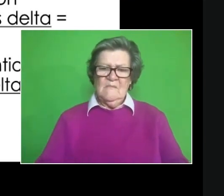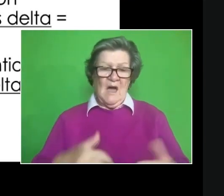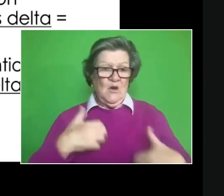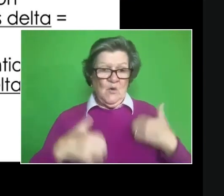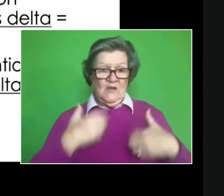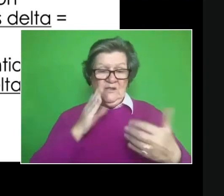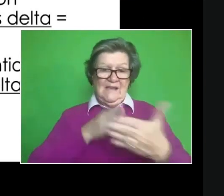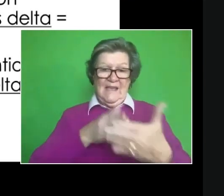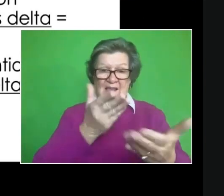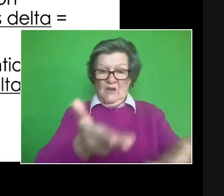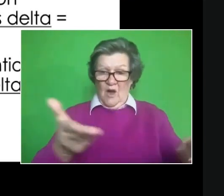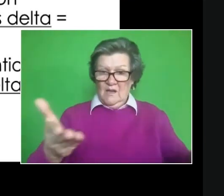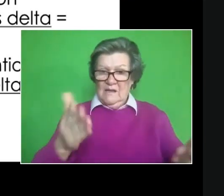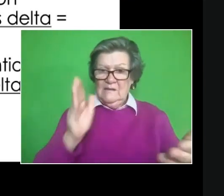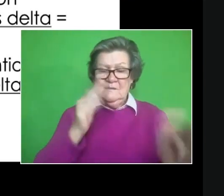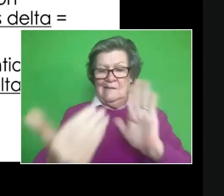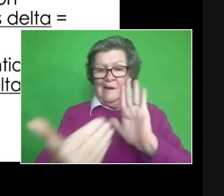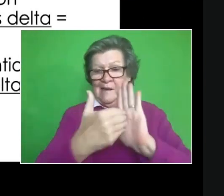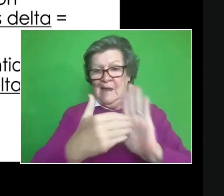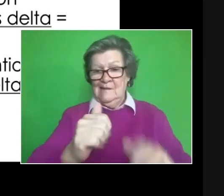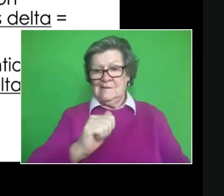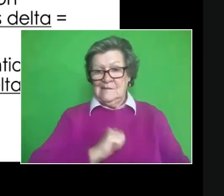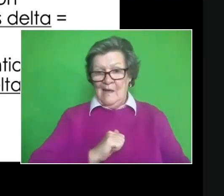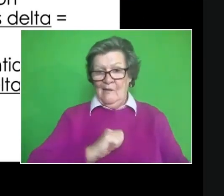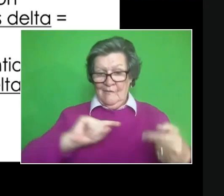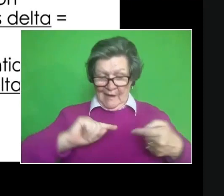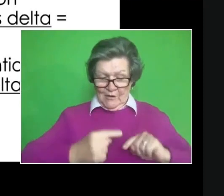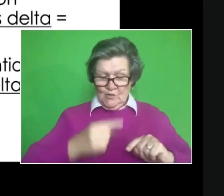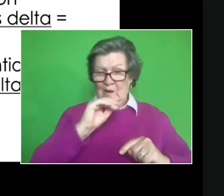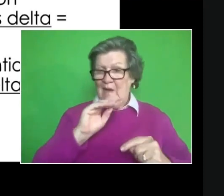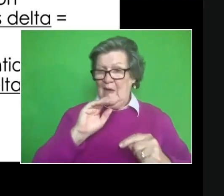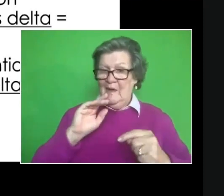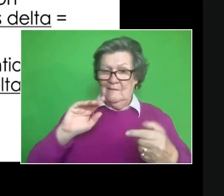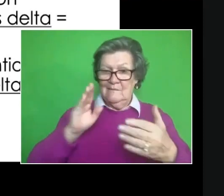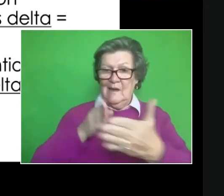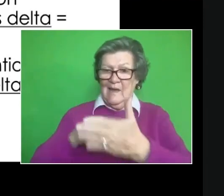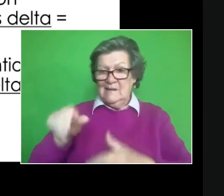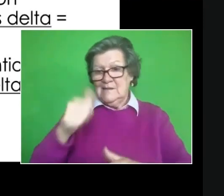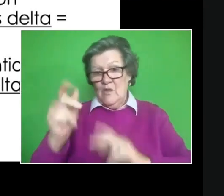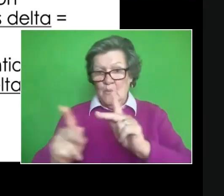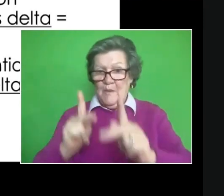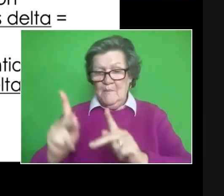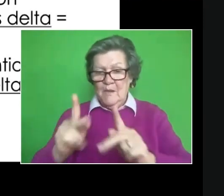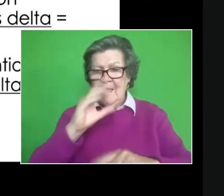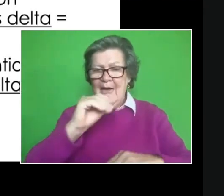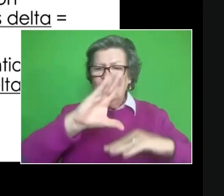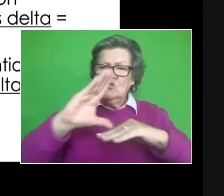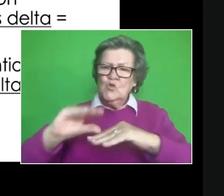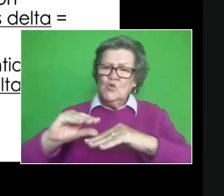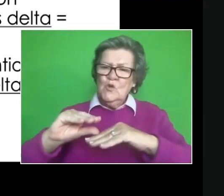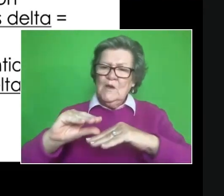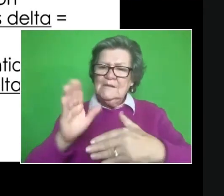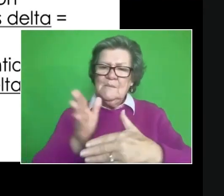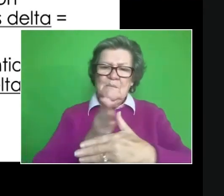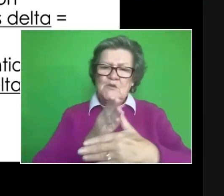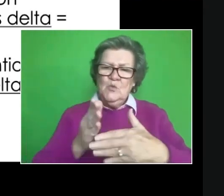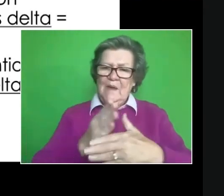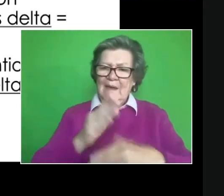self in the form of self-injury and against others also decreased between 10 and